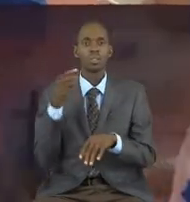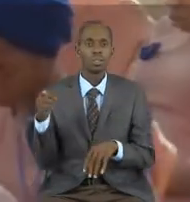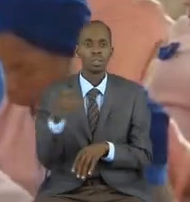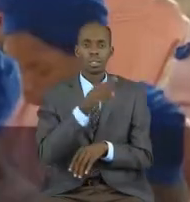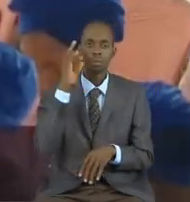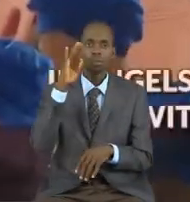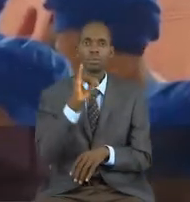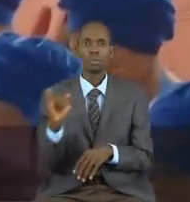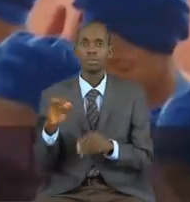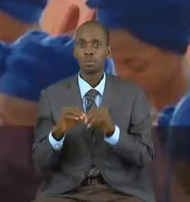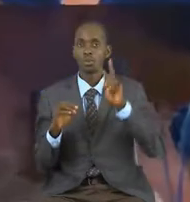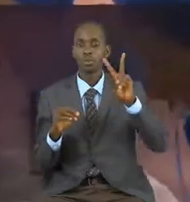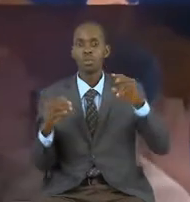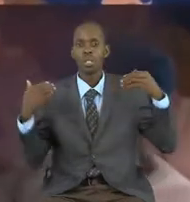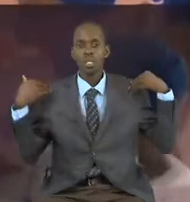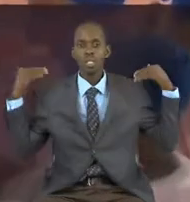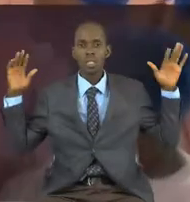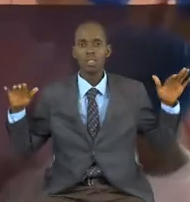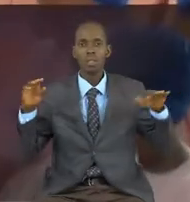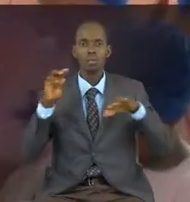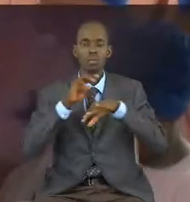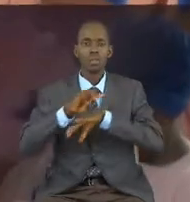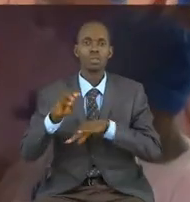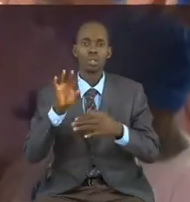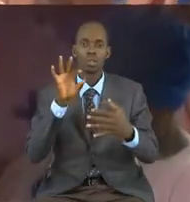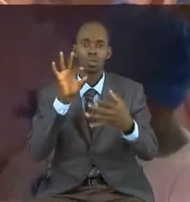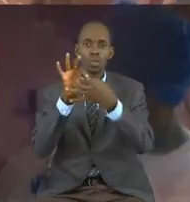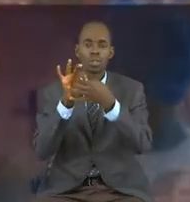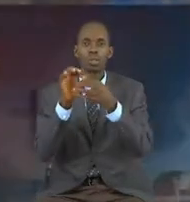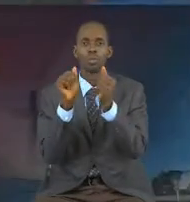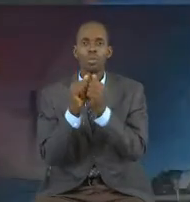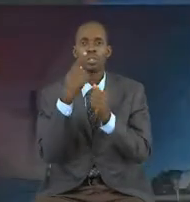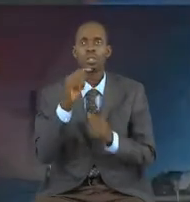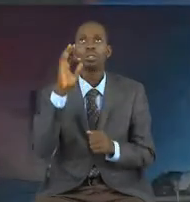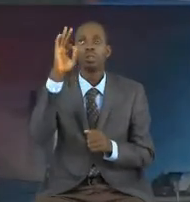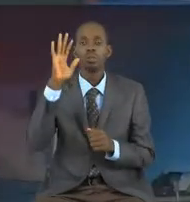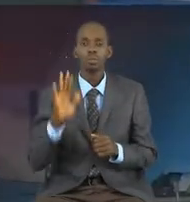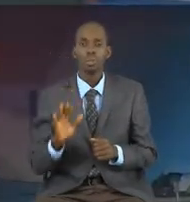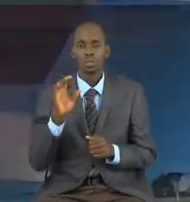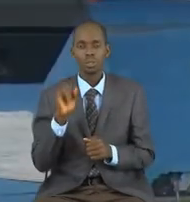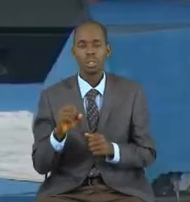ministry connected with the preachers. And number three,